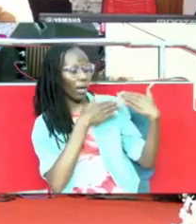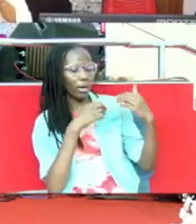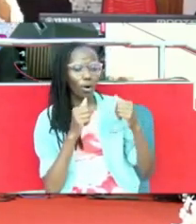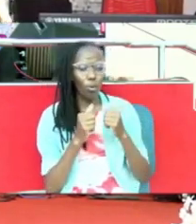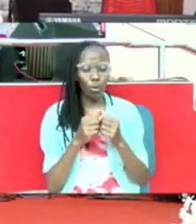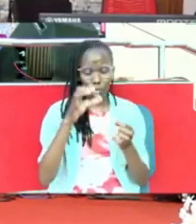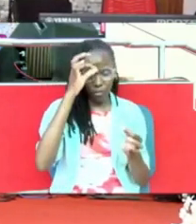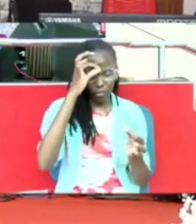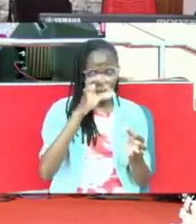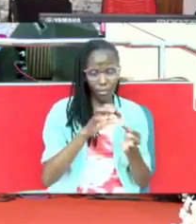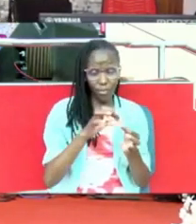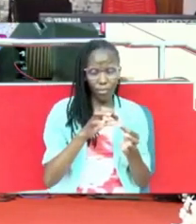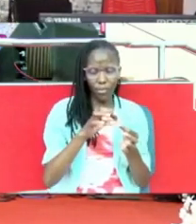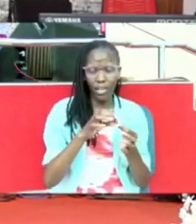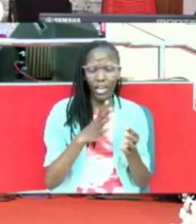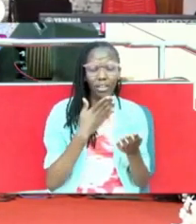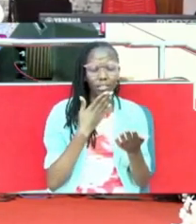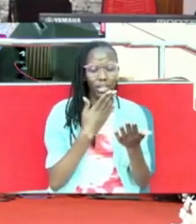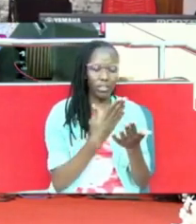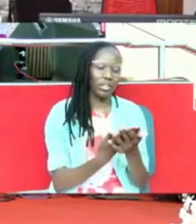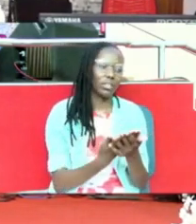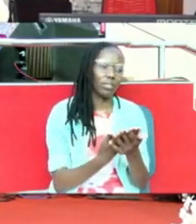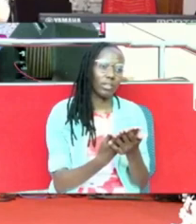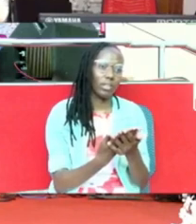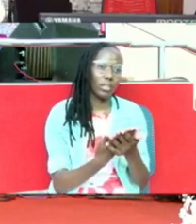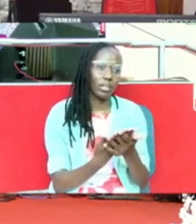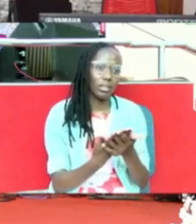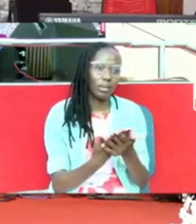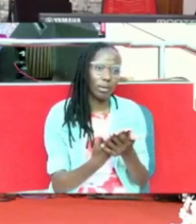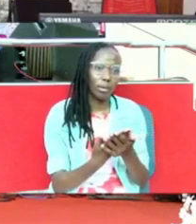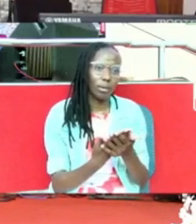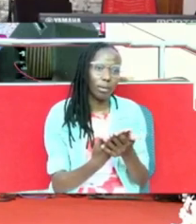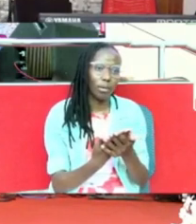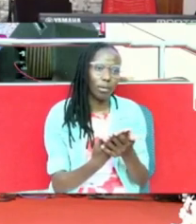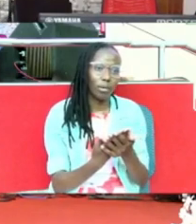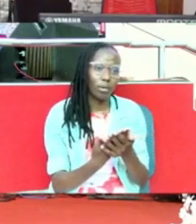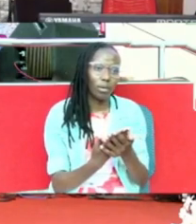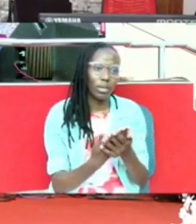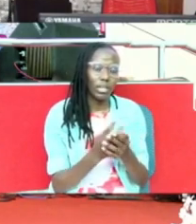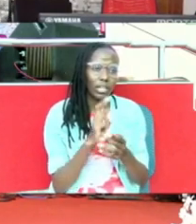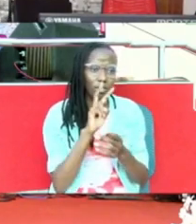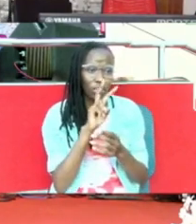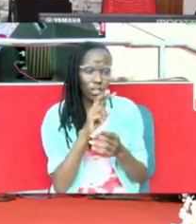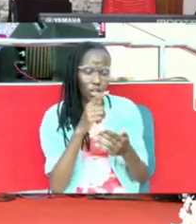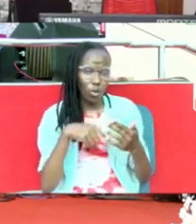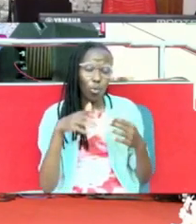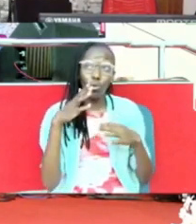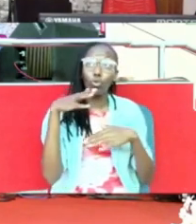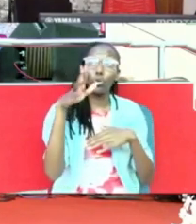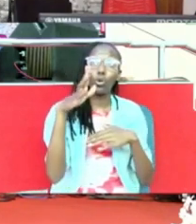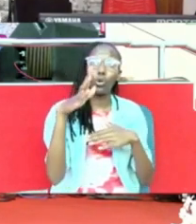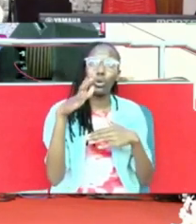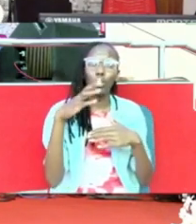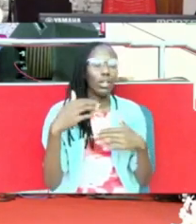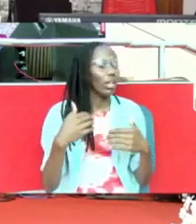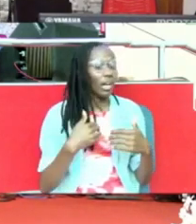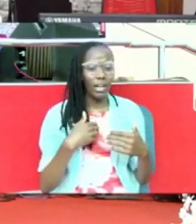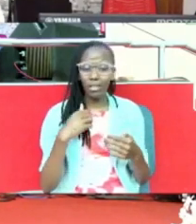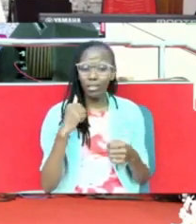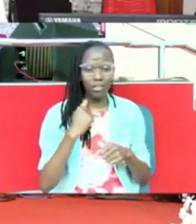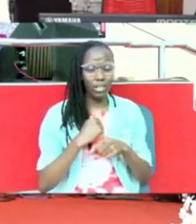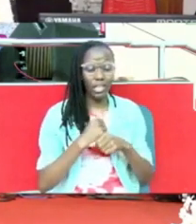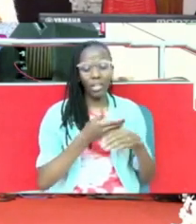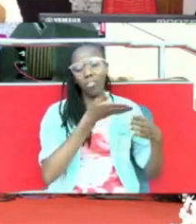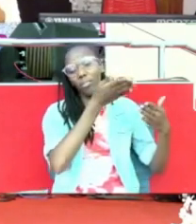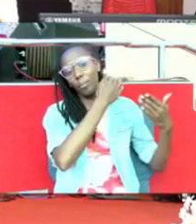tunaweza angalia Mungu kwa ama, imani na kushukuru. And see what God has done for us in the past. Tukaweza kuangalia mambo